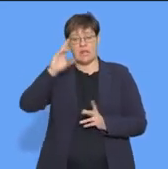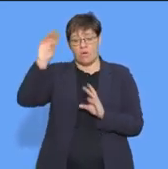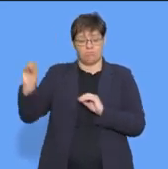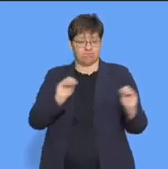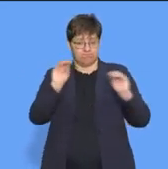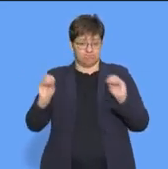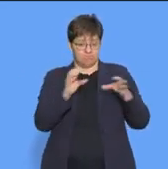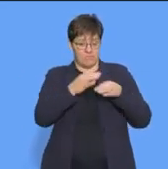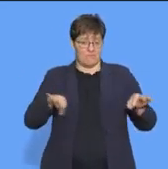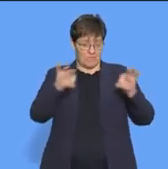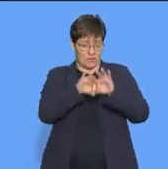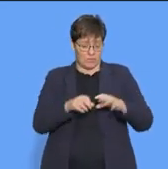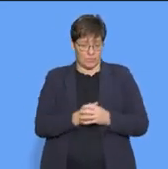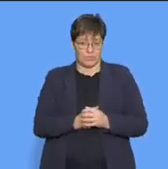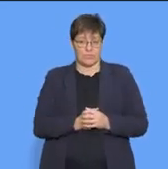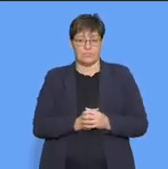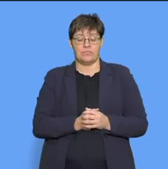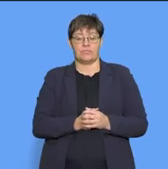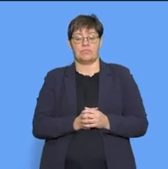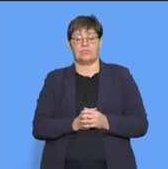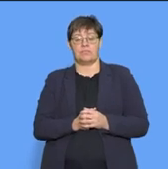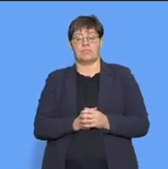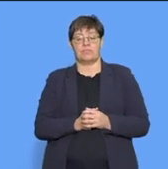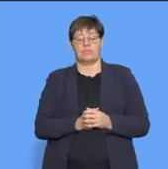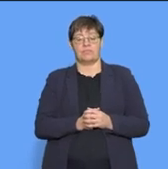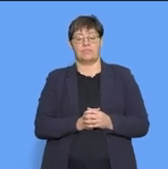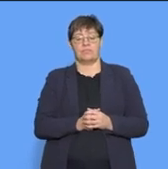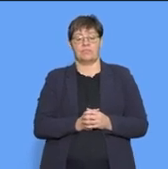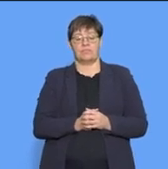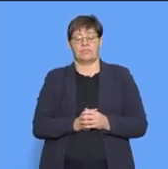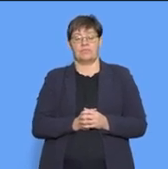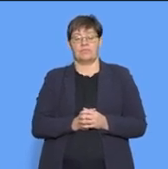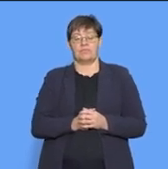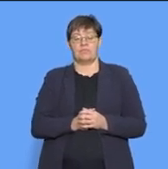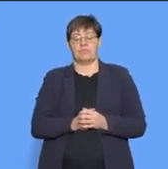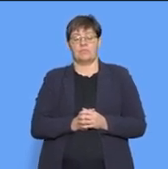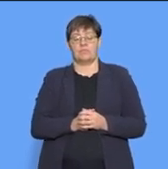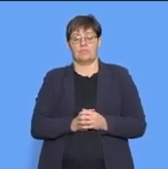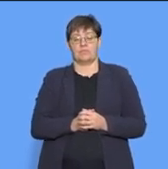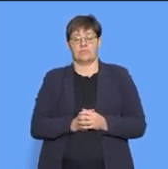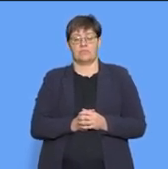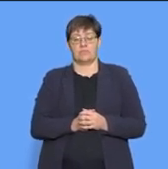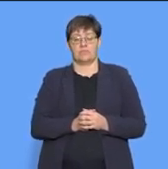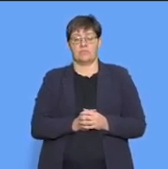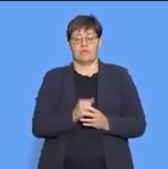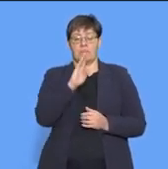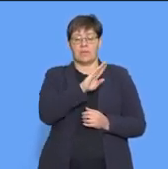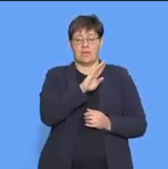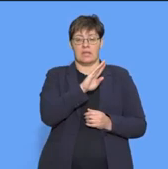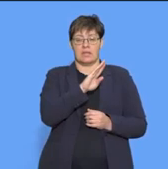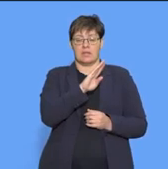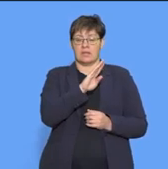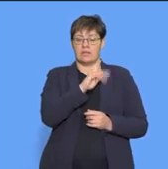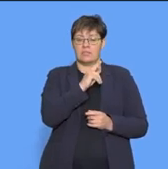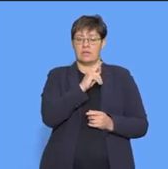going to substitute in now the values that we need to. So in other words, okay, substituting, we're going to get BD is